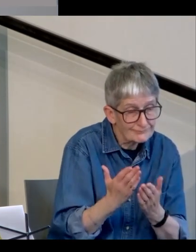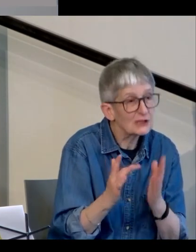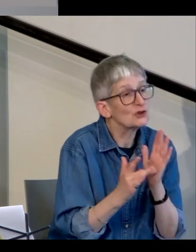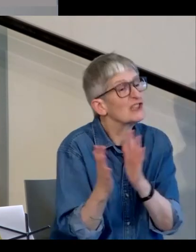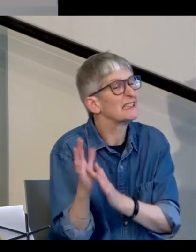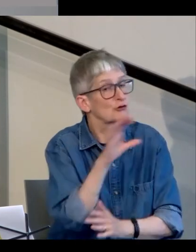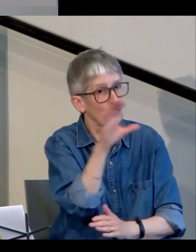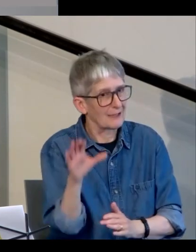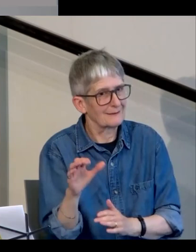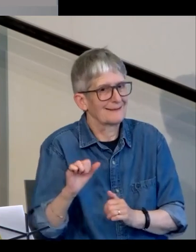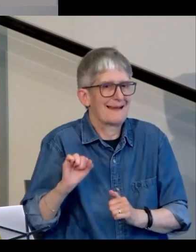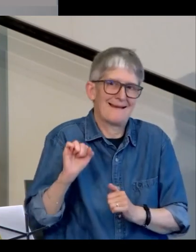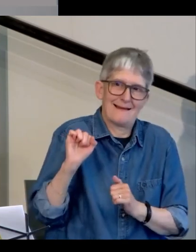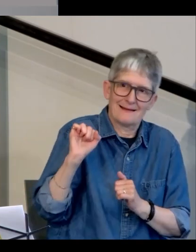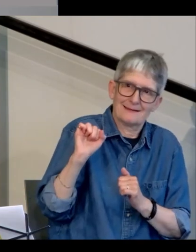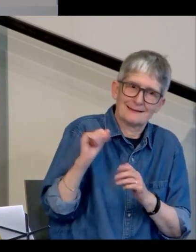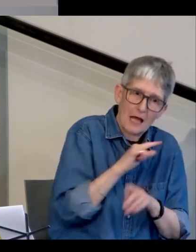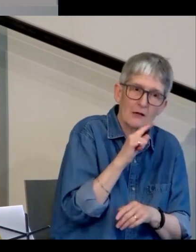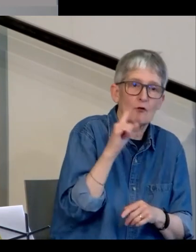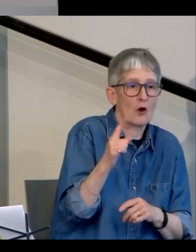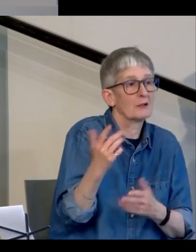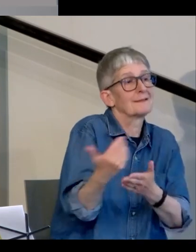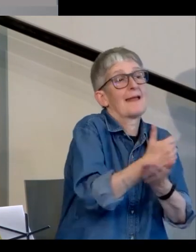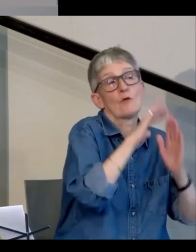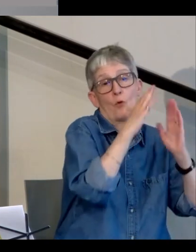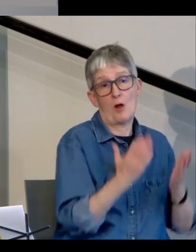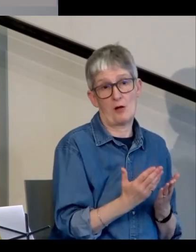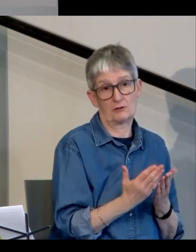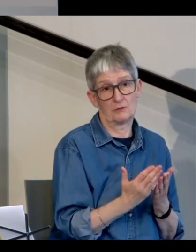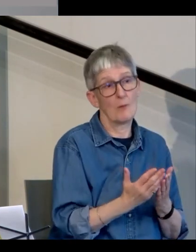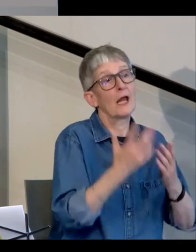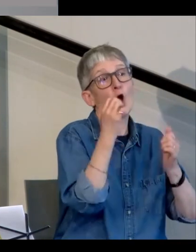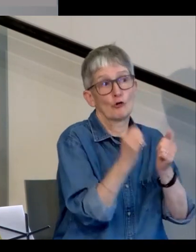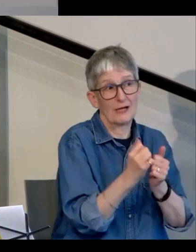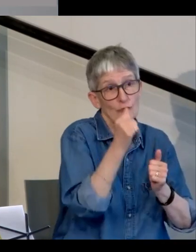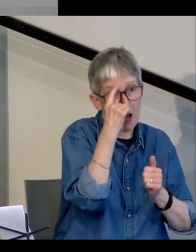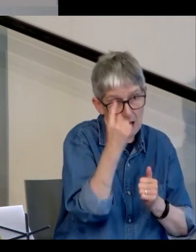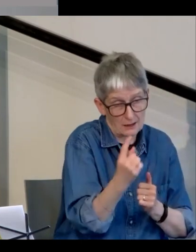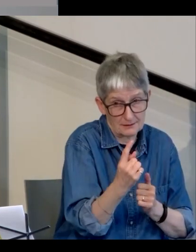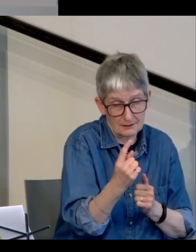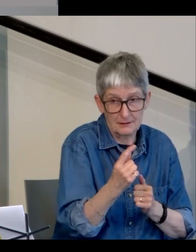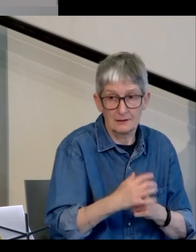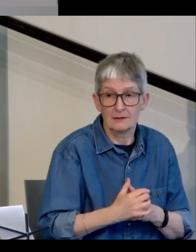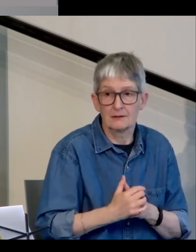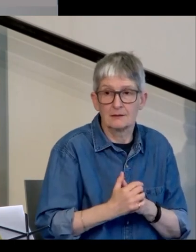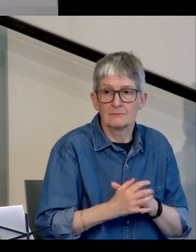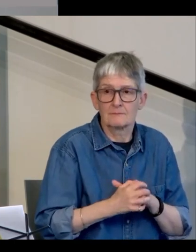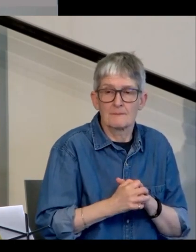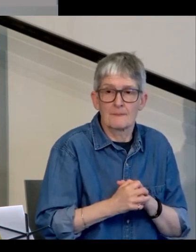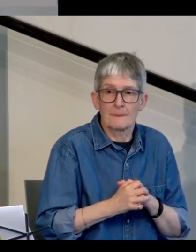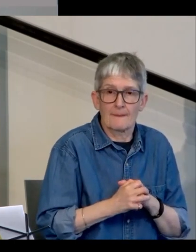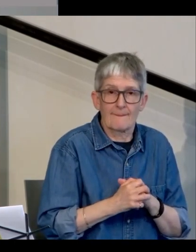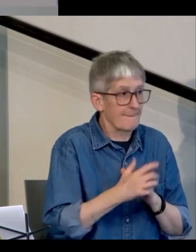Jesus Christ is the Son of God, the Savior of the world. Now, I know that I'm talking